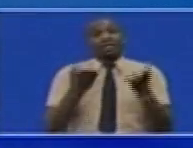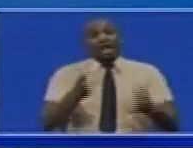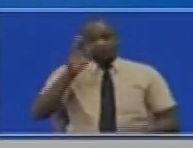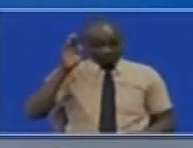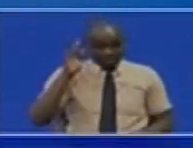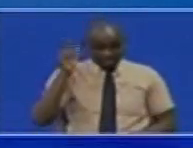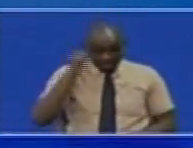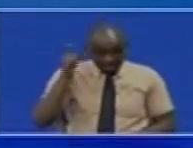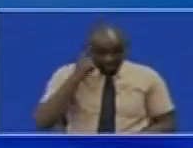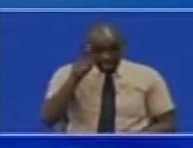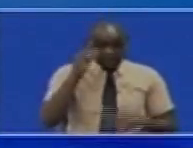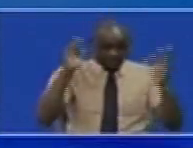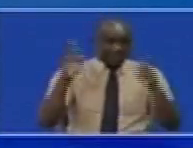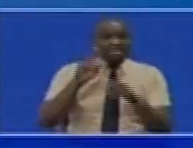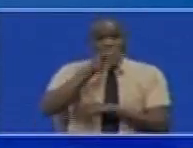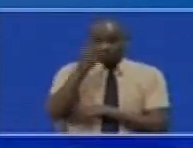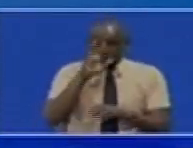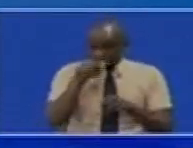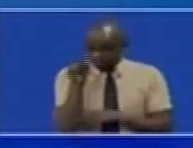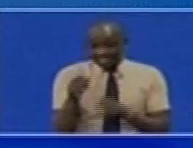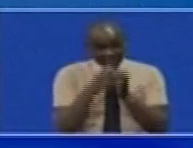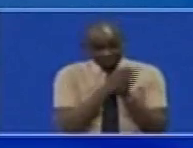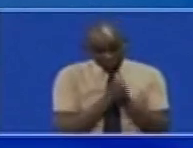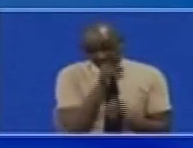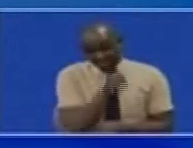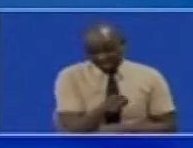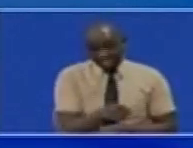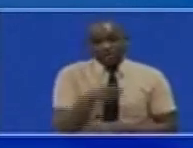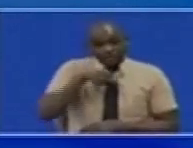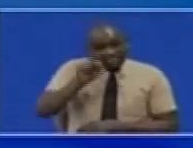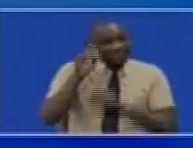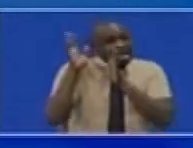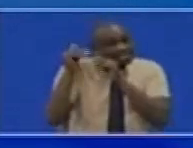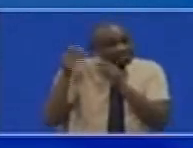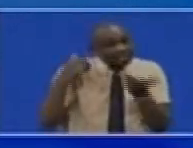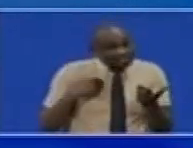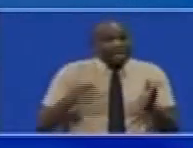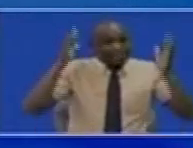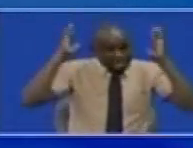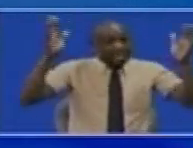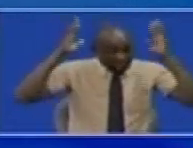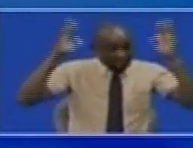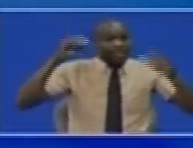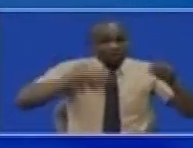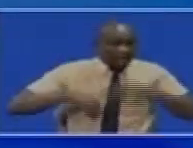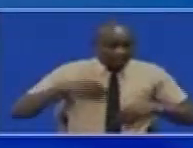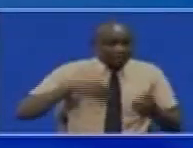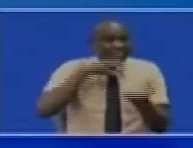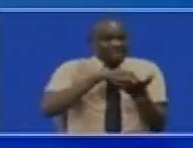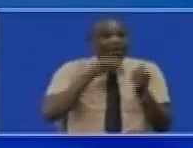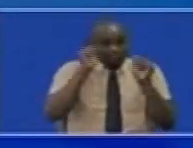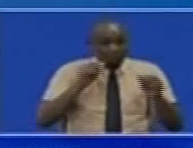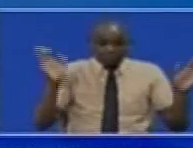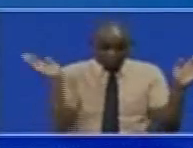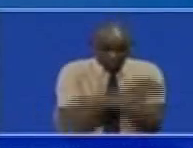our big cue tonight is drawn from that story we're talking about there. Do you expect trial of mega corruption cases to be concluded